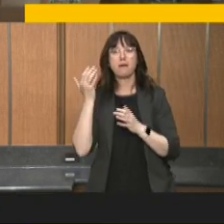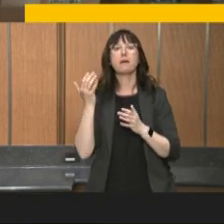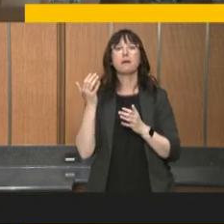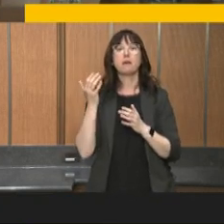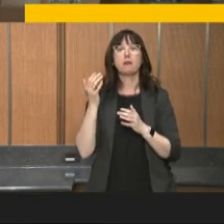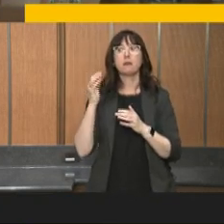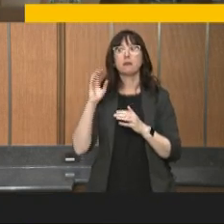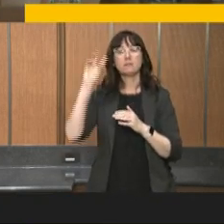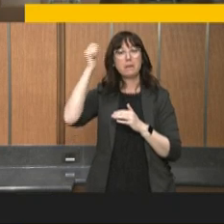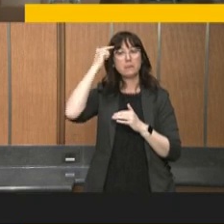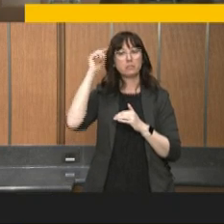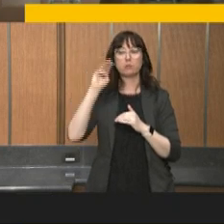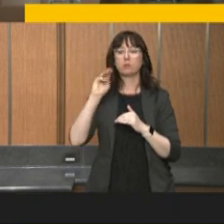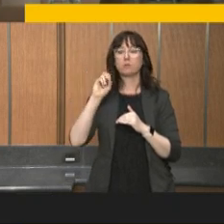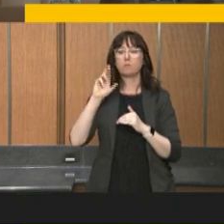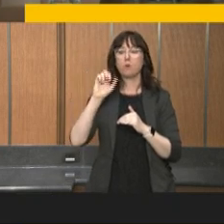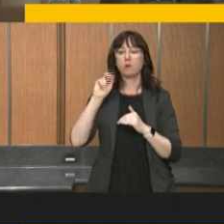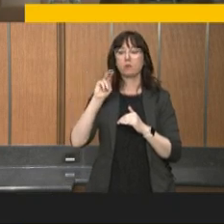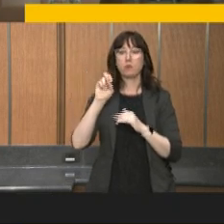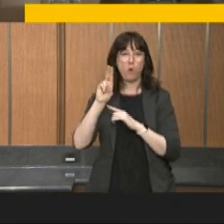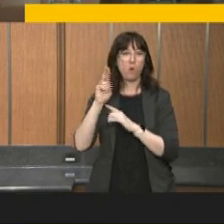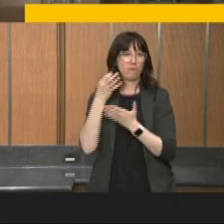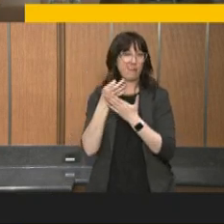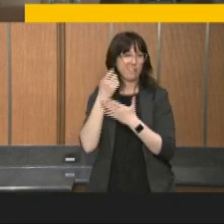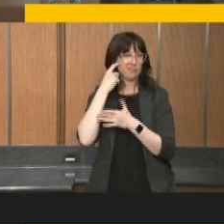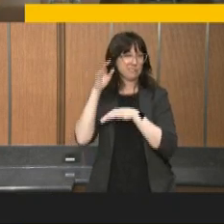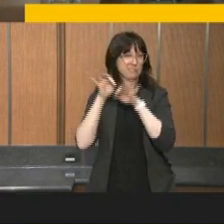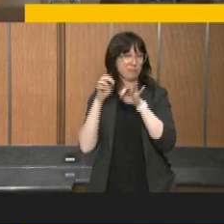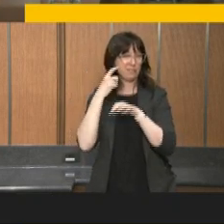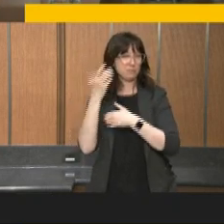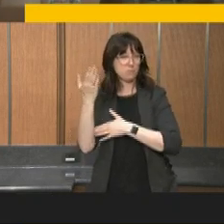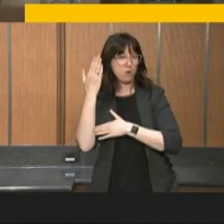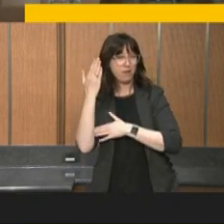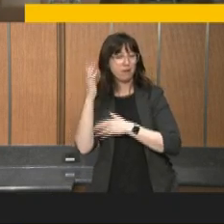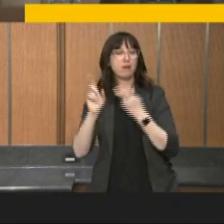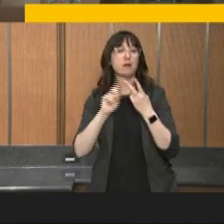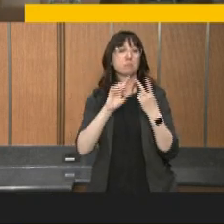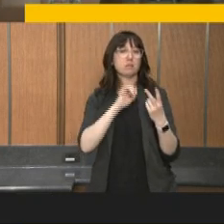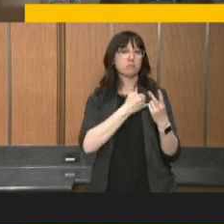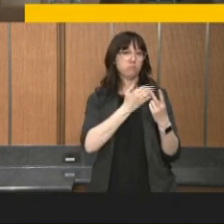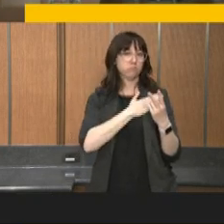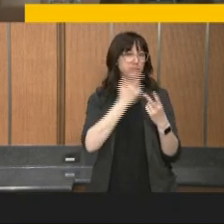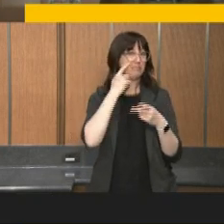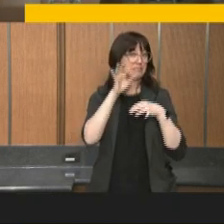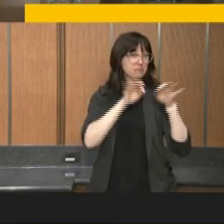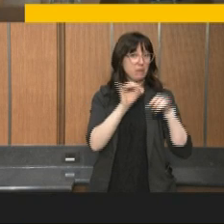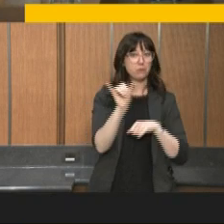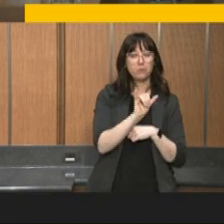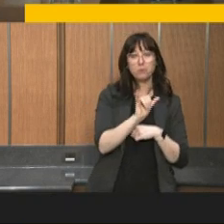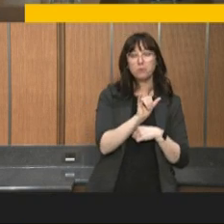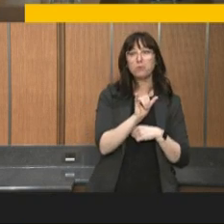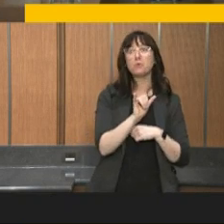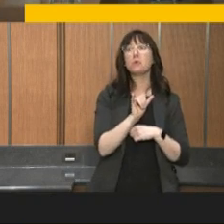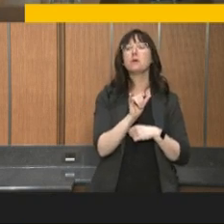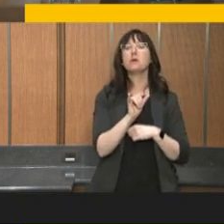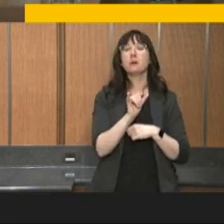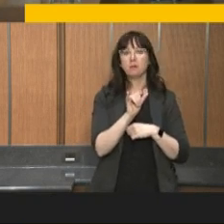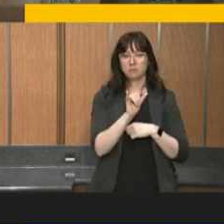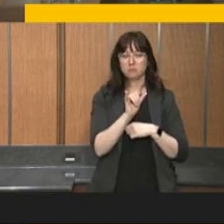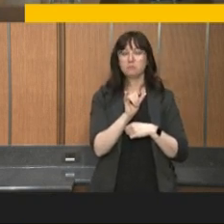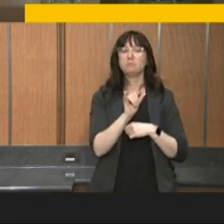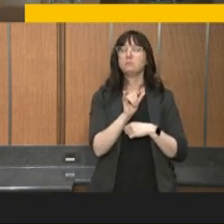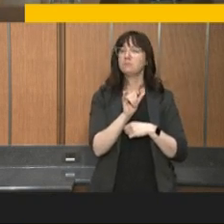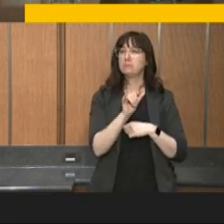Molneau explained this morning, and as the Prime Minister explained as well, these are